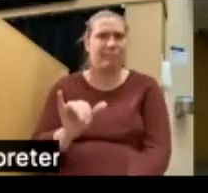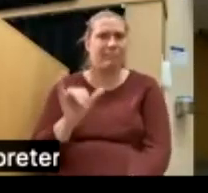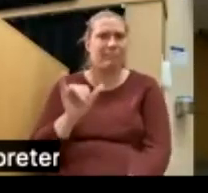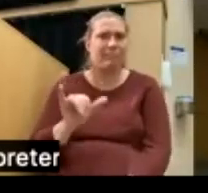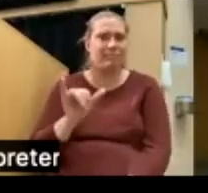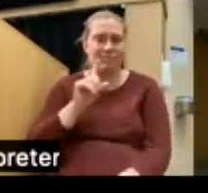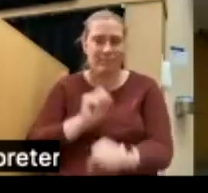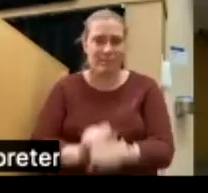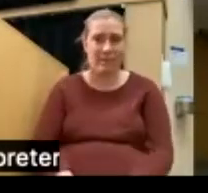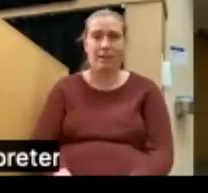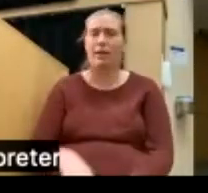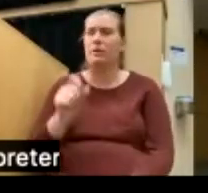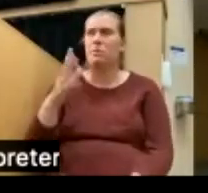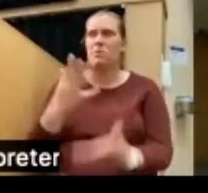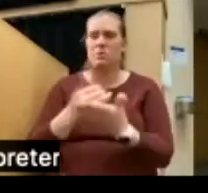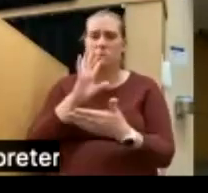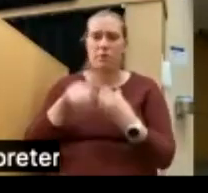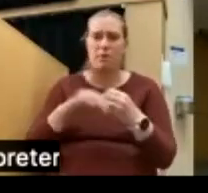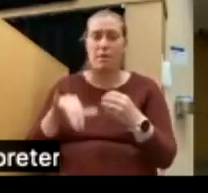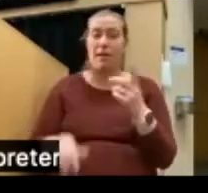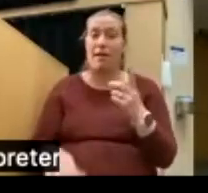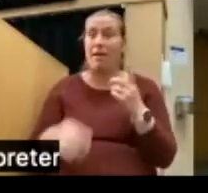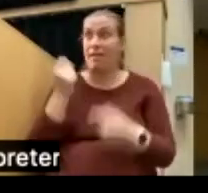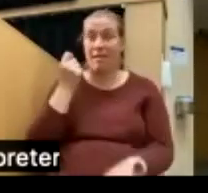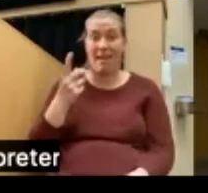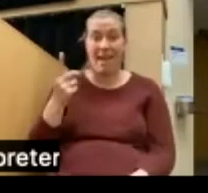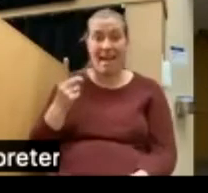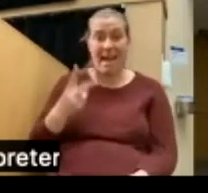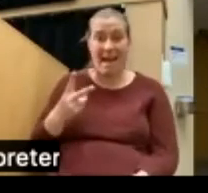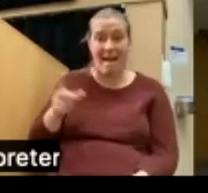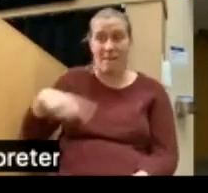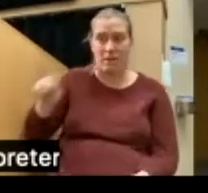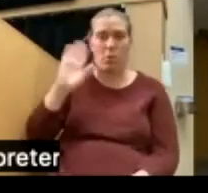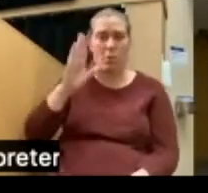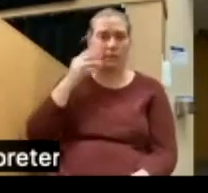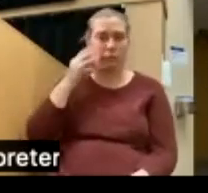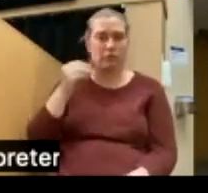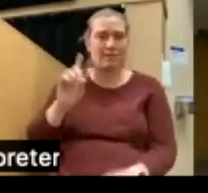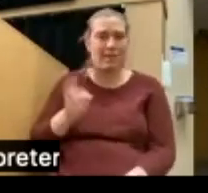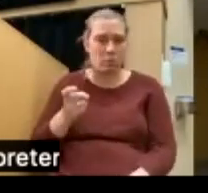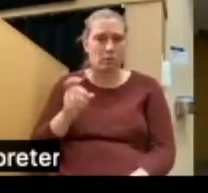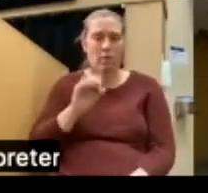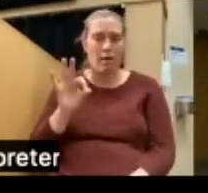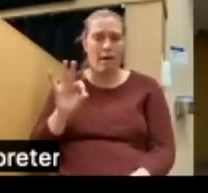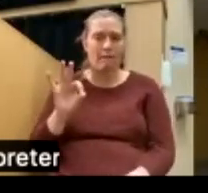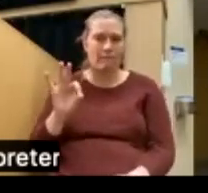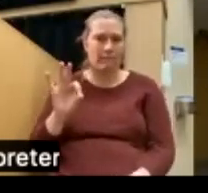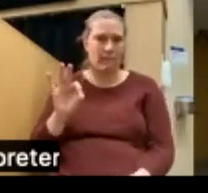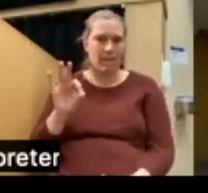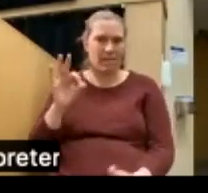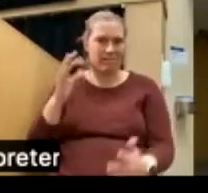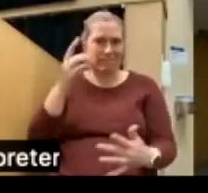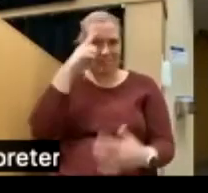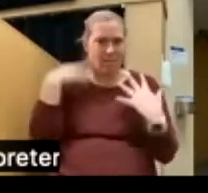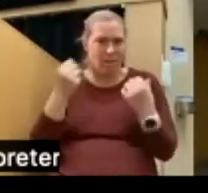half of us will experience a diagnosis of a major mental illness in our lifetime, with anxiety and depression being the